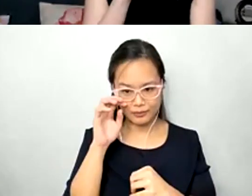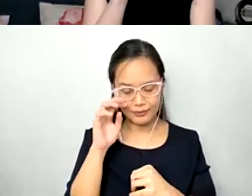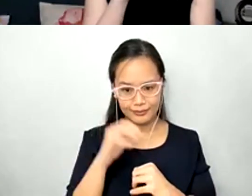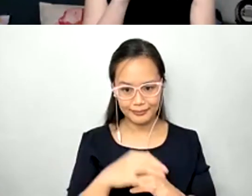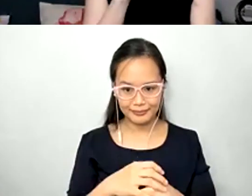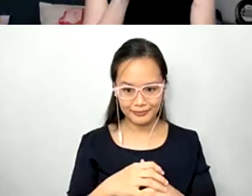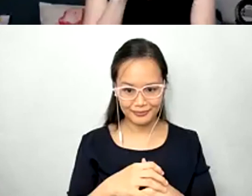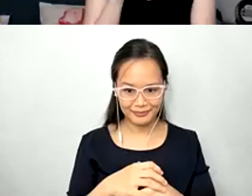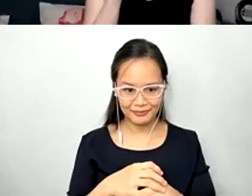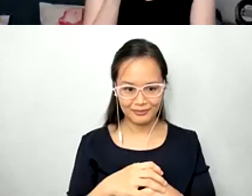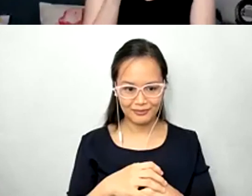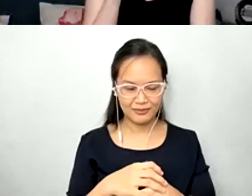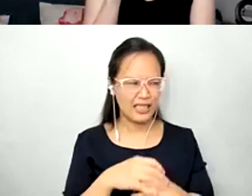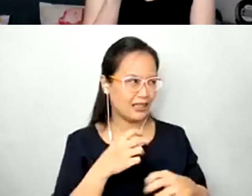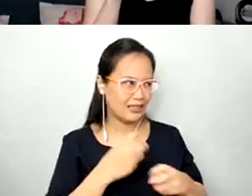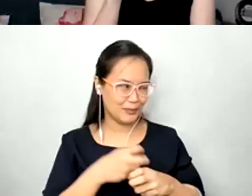Okay, sino po pwedeng...